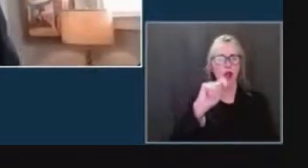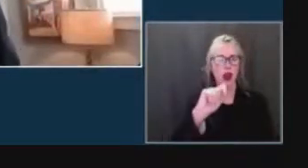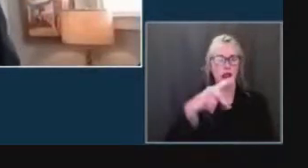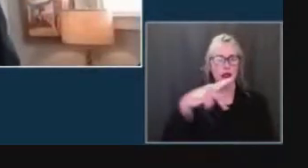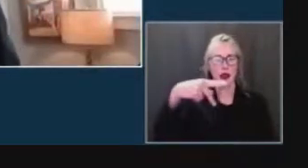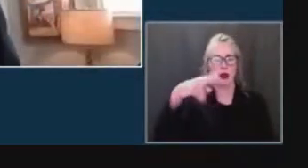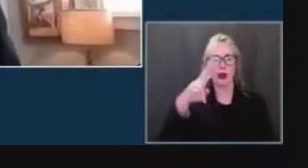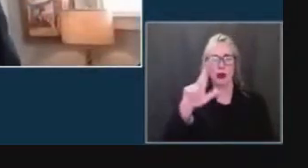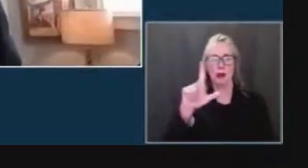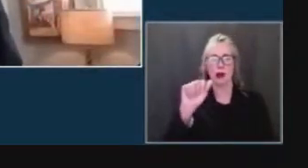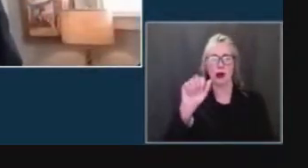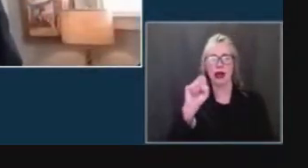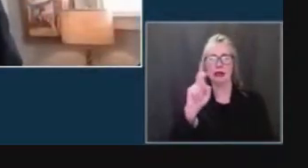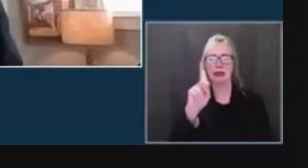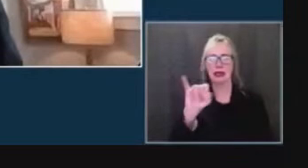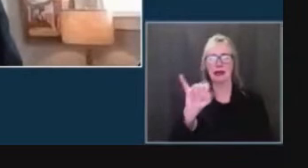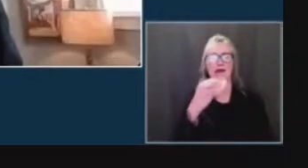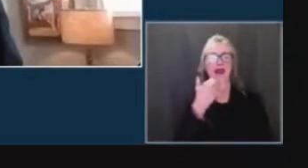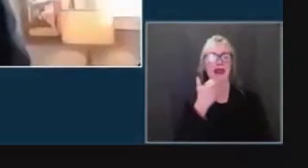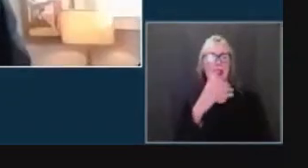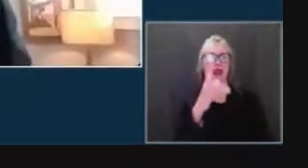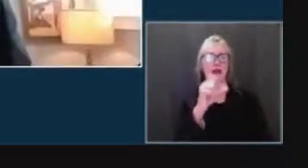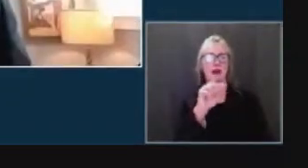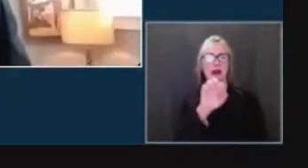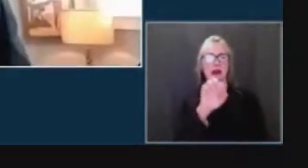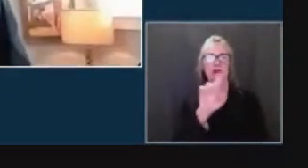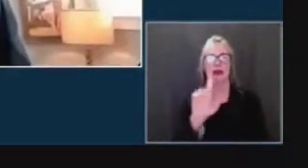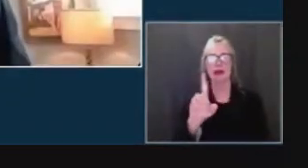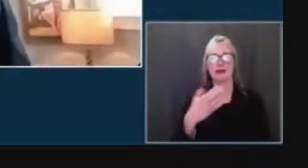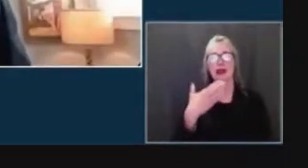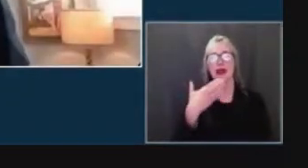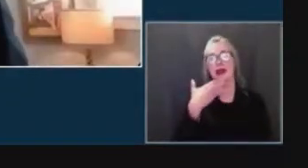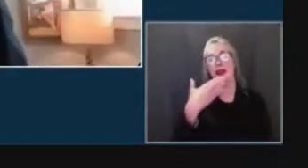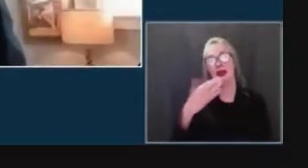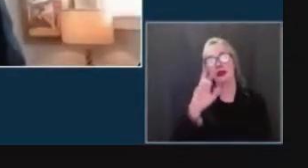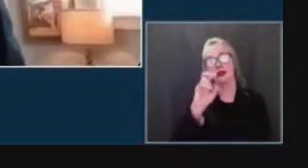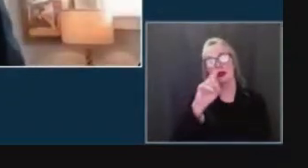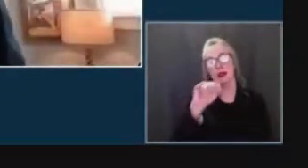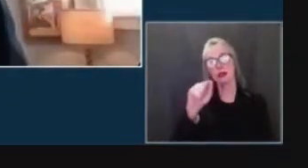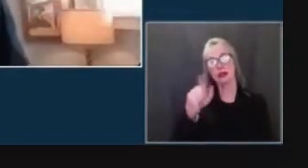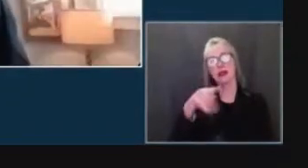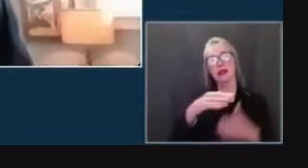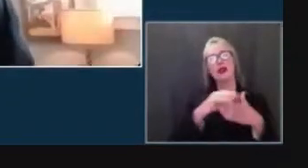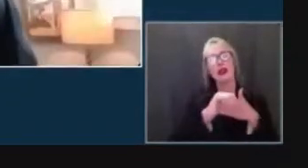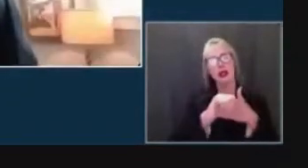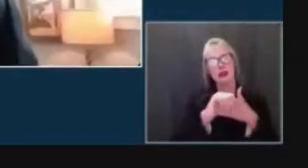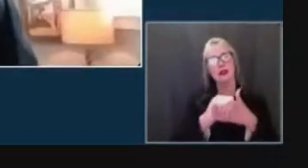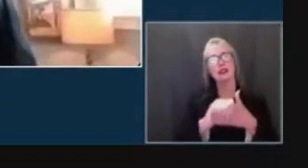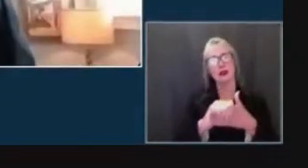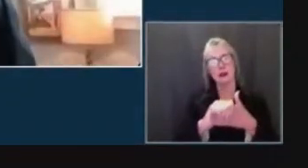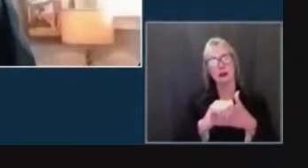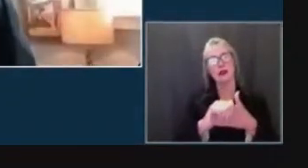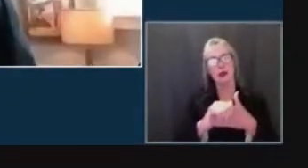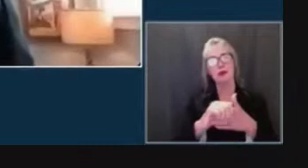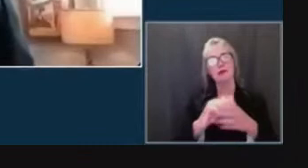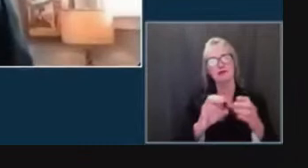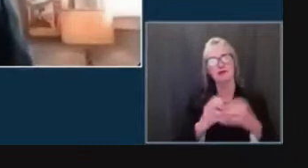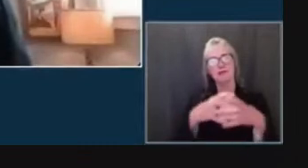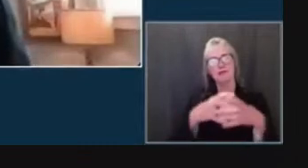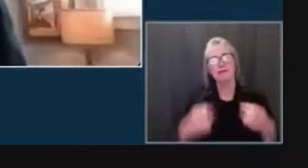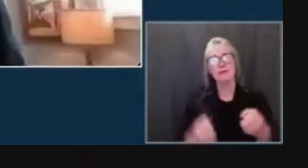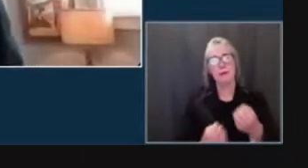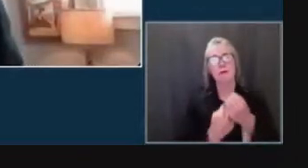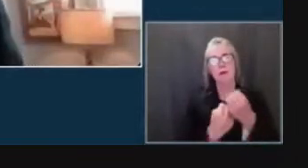Thank you, David. Thank you, Rusty Hicks, for your leadership in building the party. I know Rusty, he's a strong leader and a good